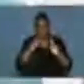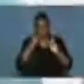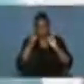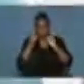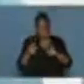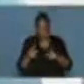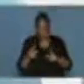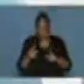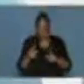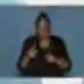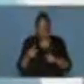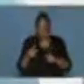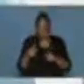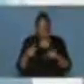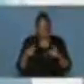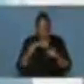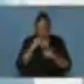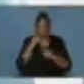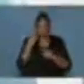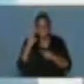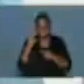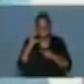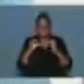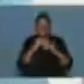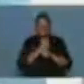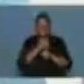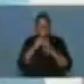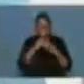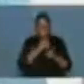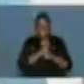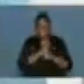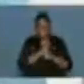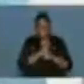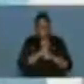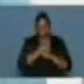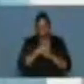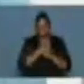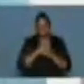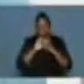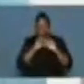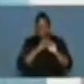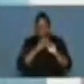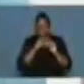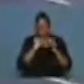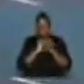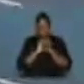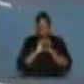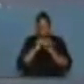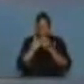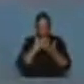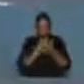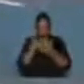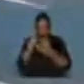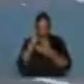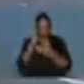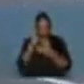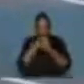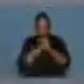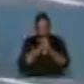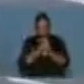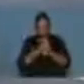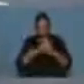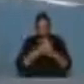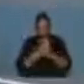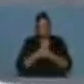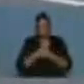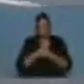in maybe a decade or two. And so I think that that's great for the sport. In the same vein of World Championships,